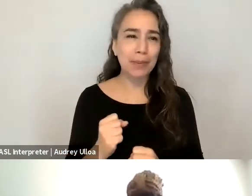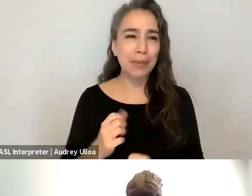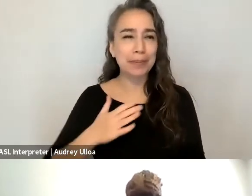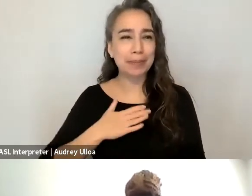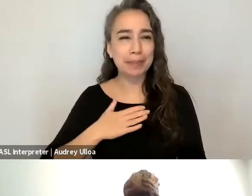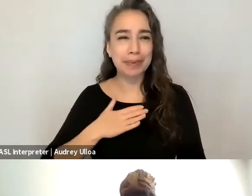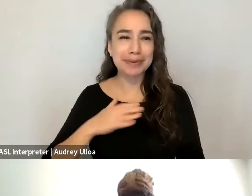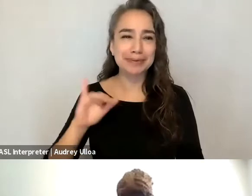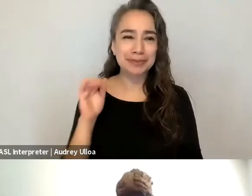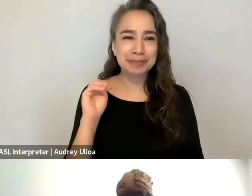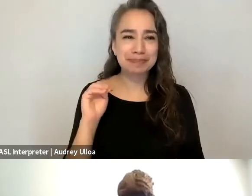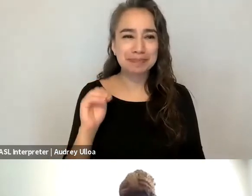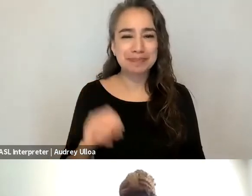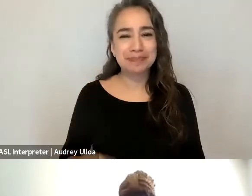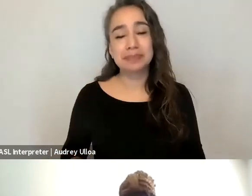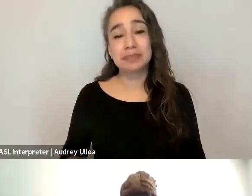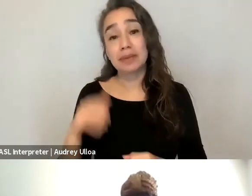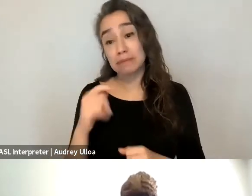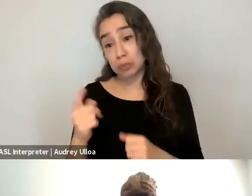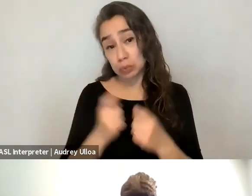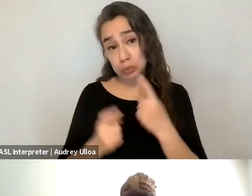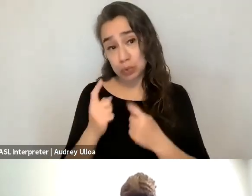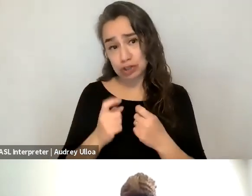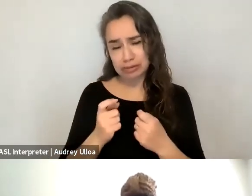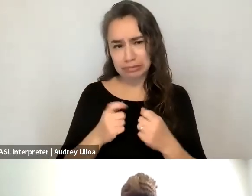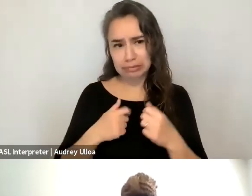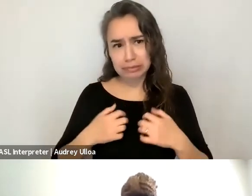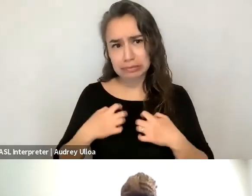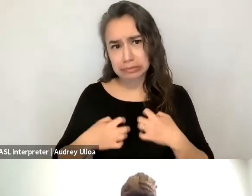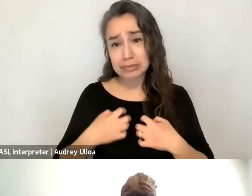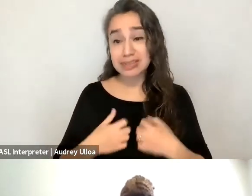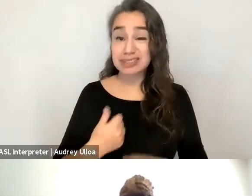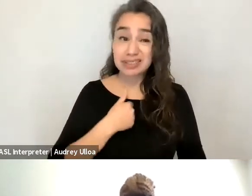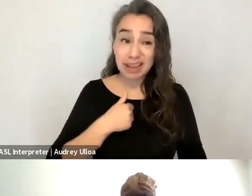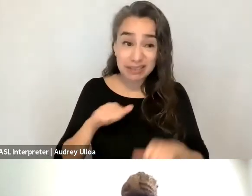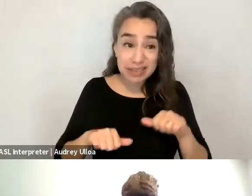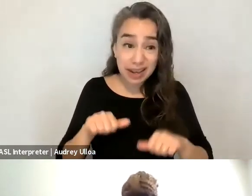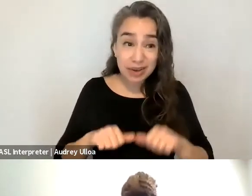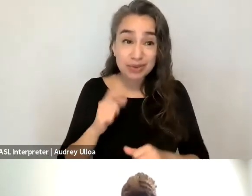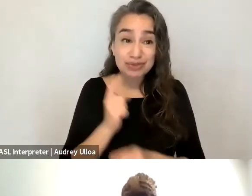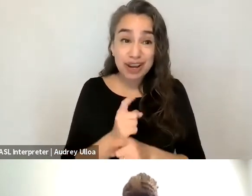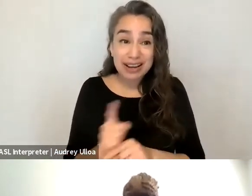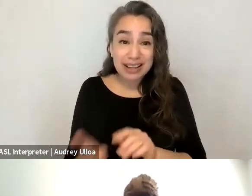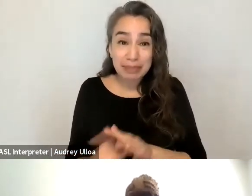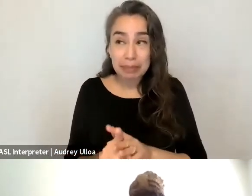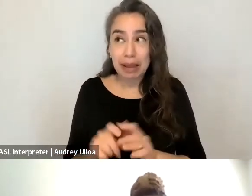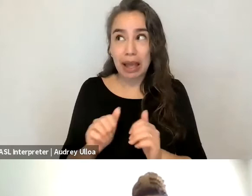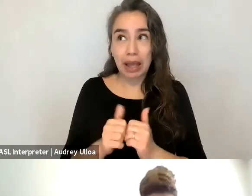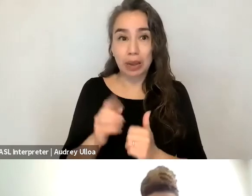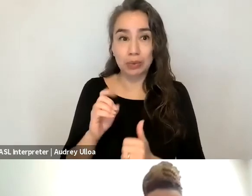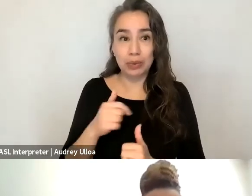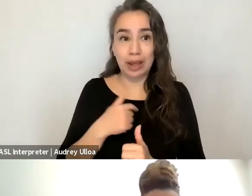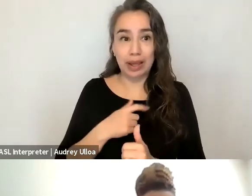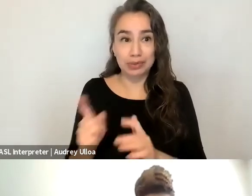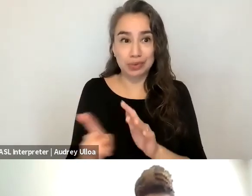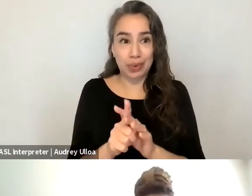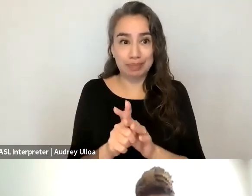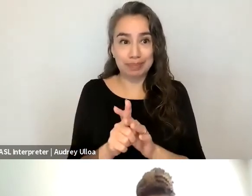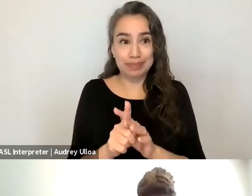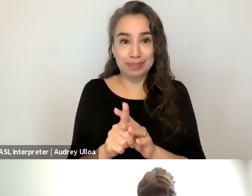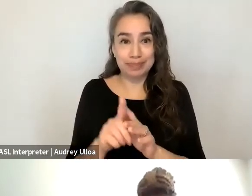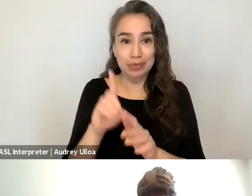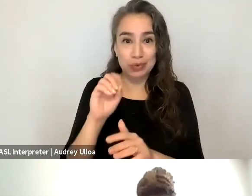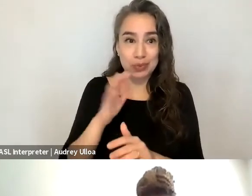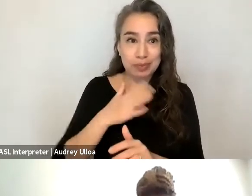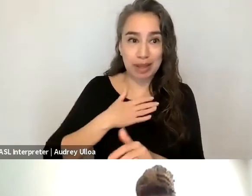think a couple of questions came up for me. There was some self-doubt that definitely came, like how do I show up? How do I do my job